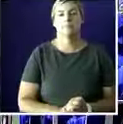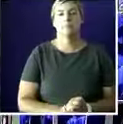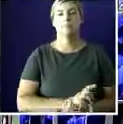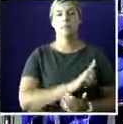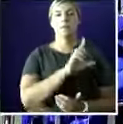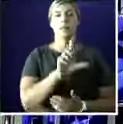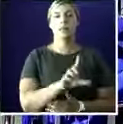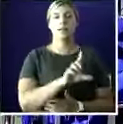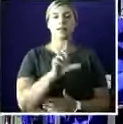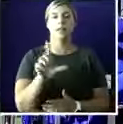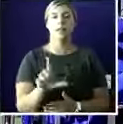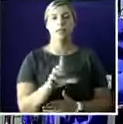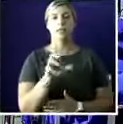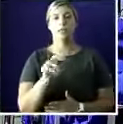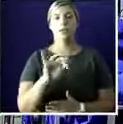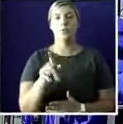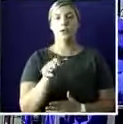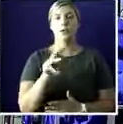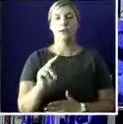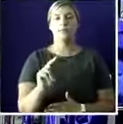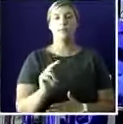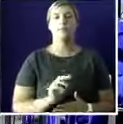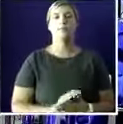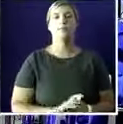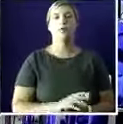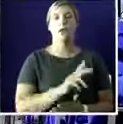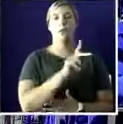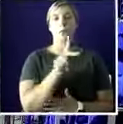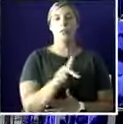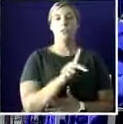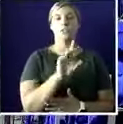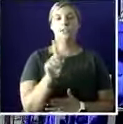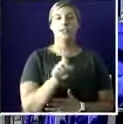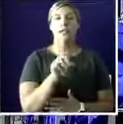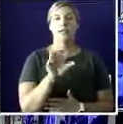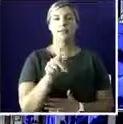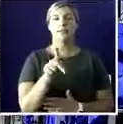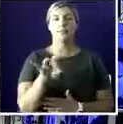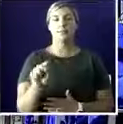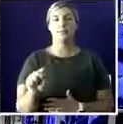Lance Lee Jordan. Precious Danae Sims.